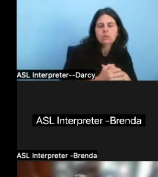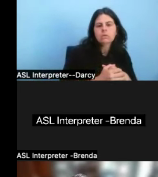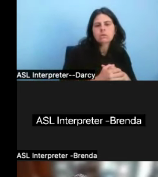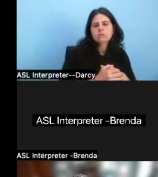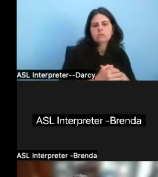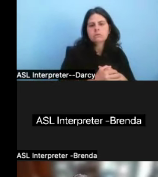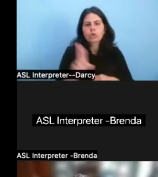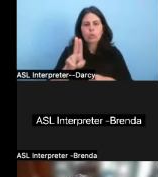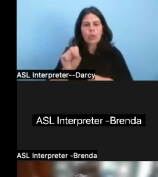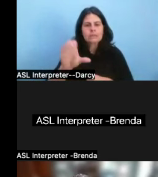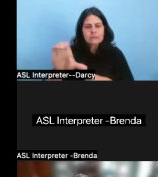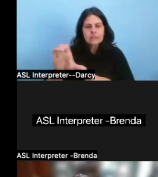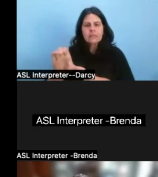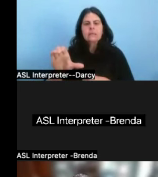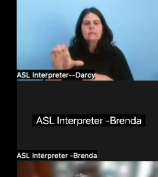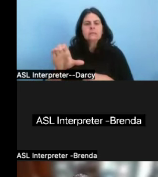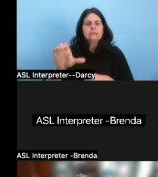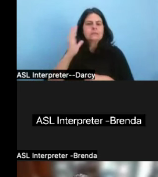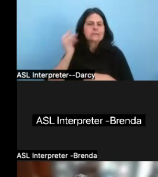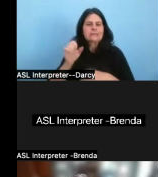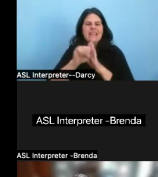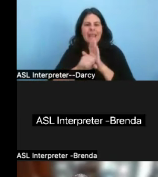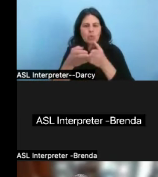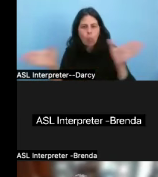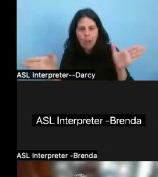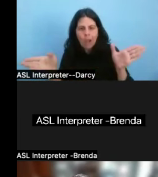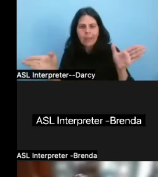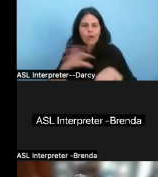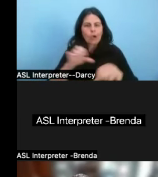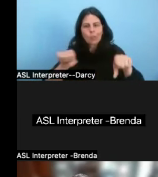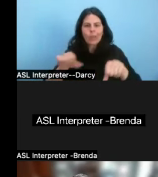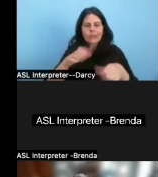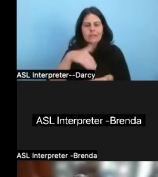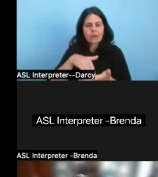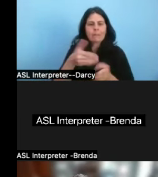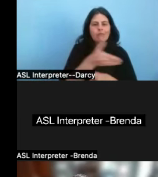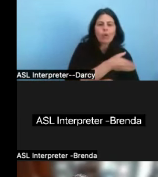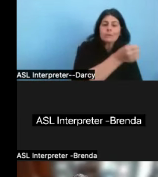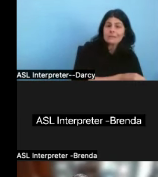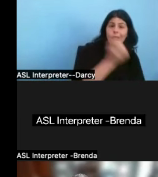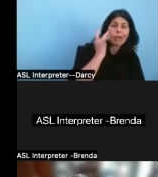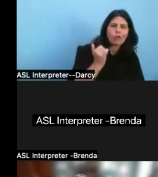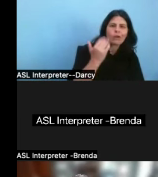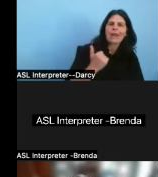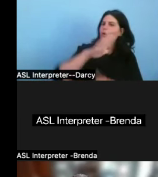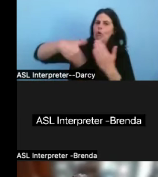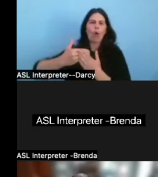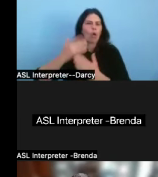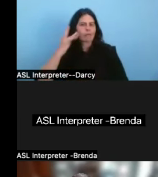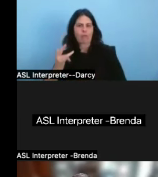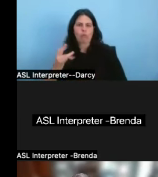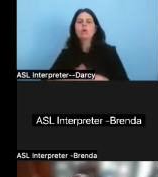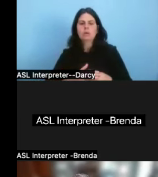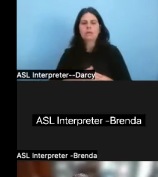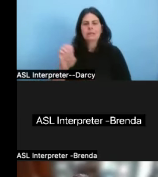Earthquake Center at formerly Southern California, now statewide, administers ECA. My name